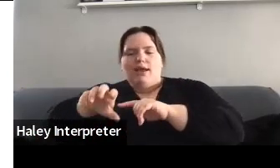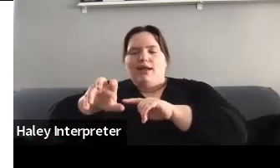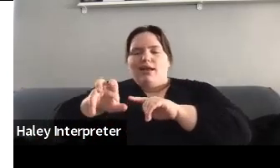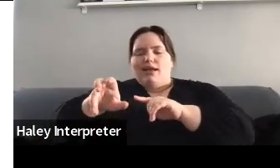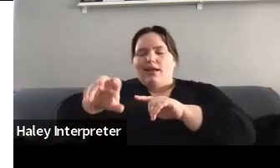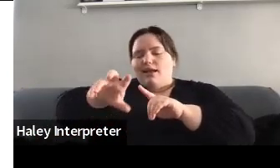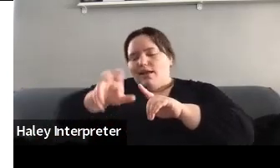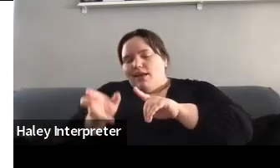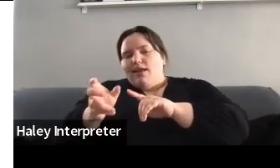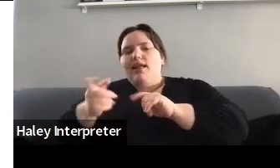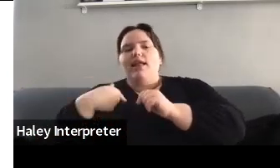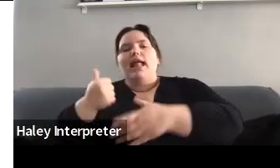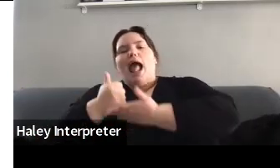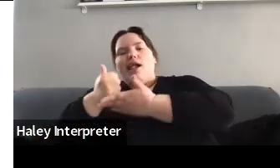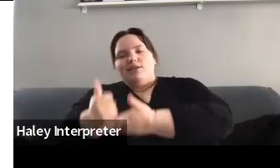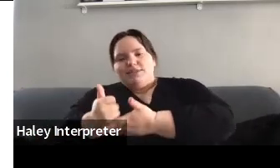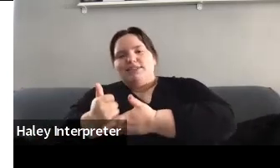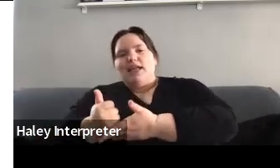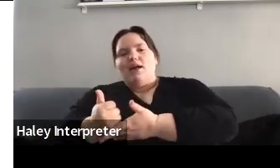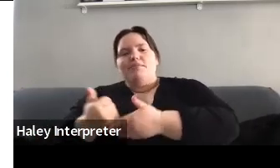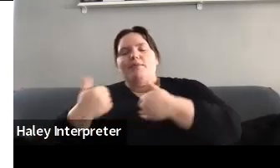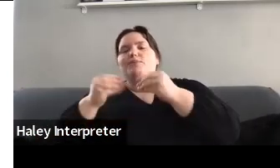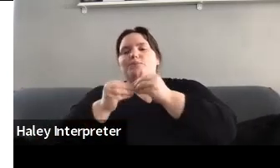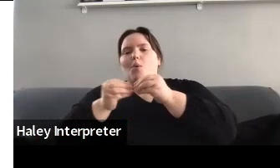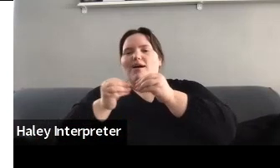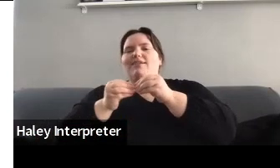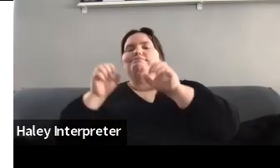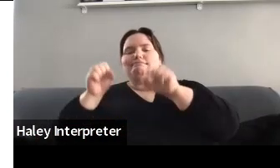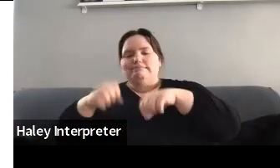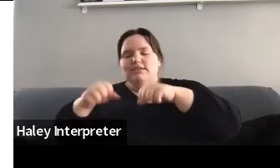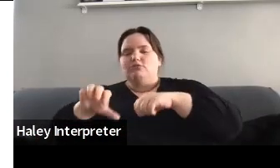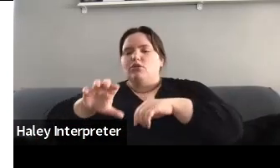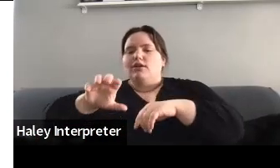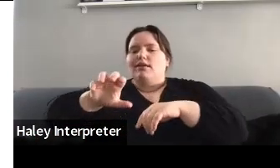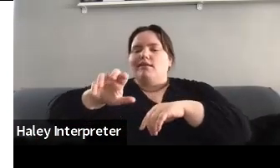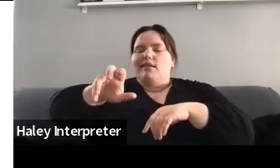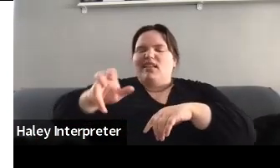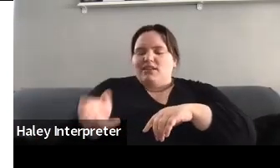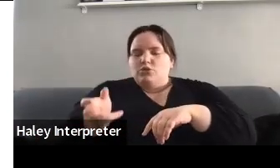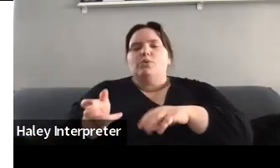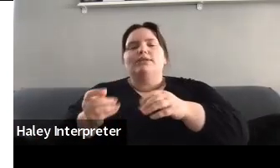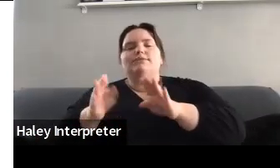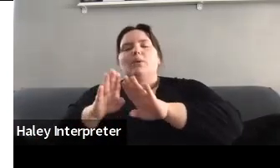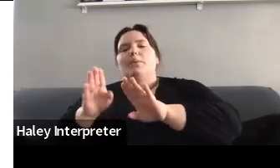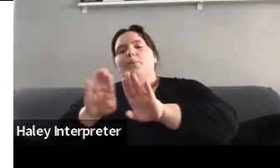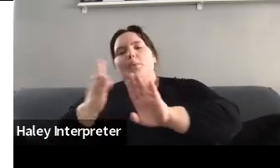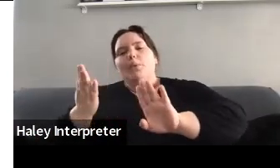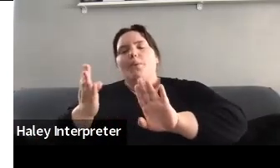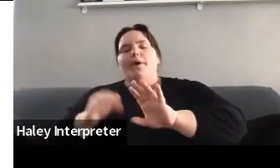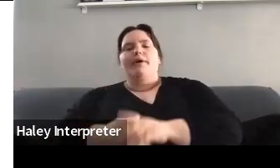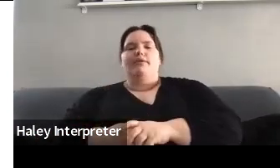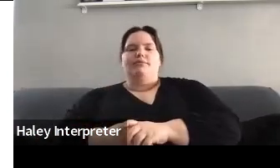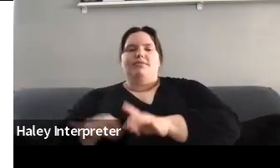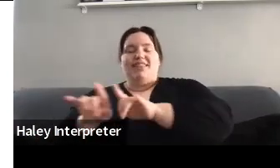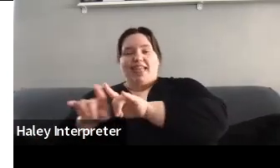it. It gives them a little bit more ability to open and close to twist open the doorknob. And there's